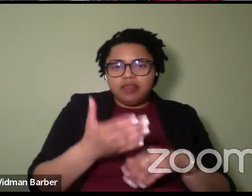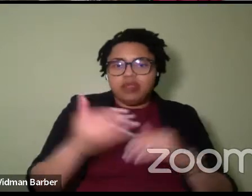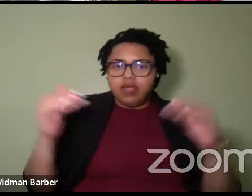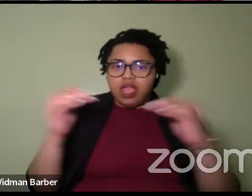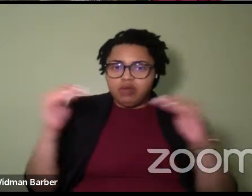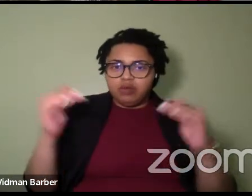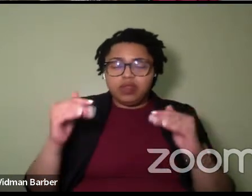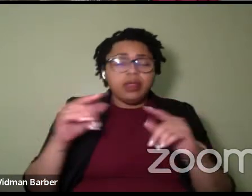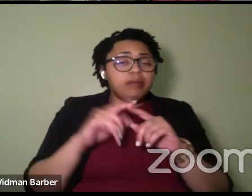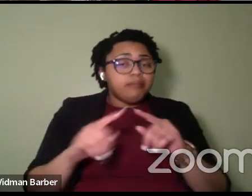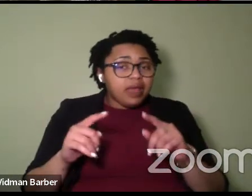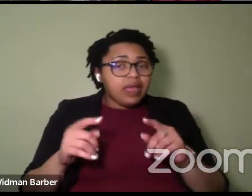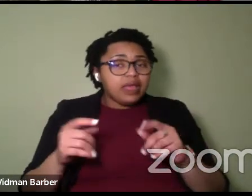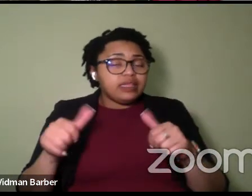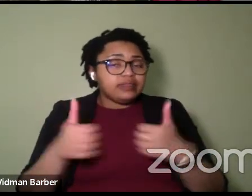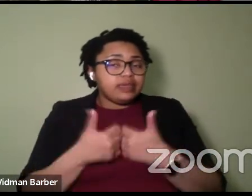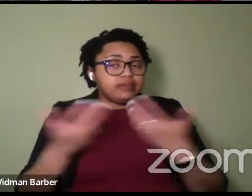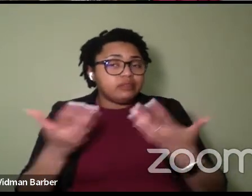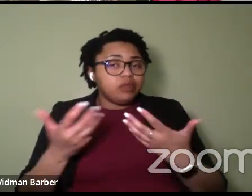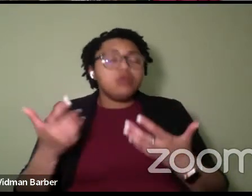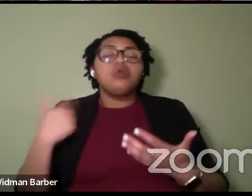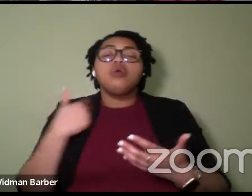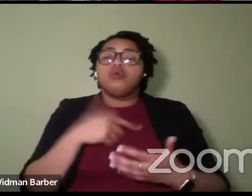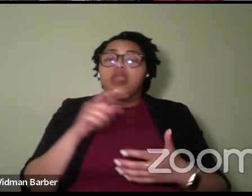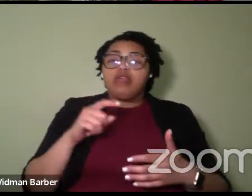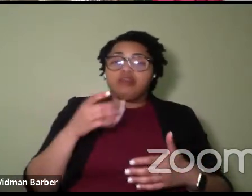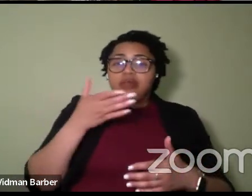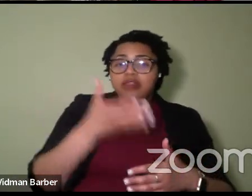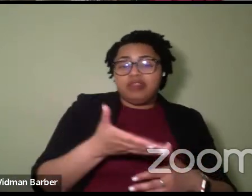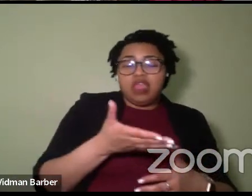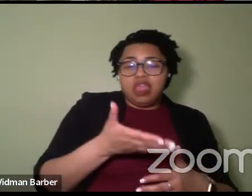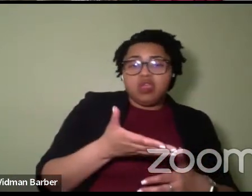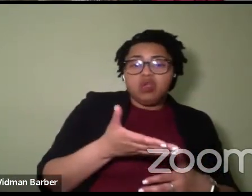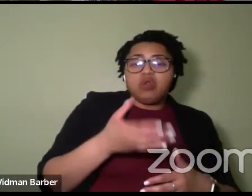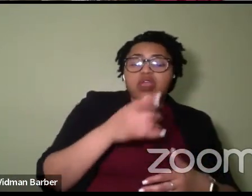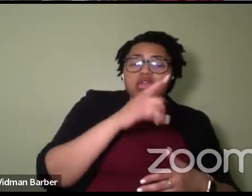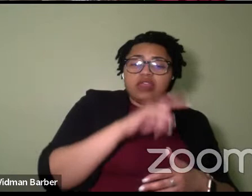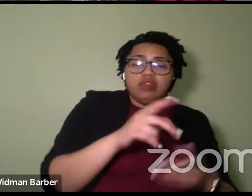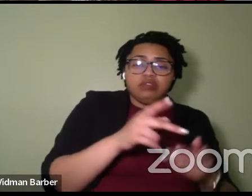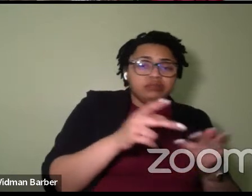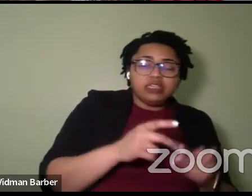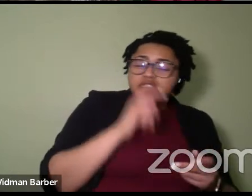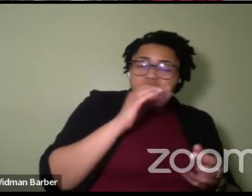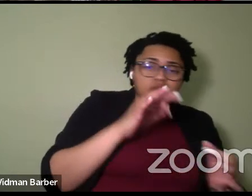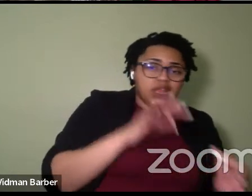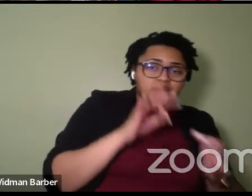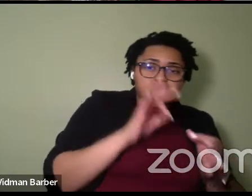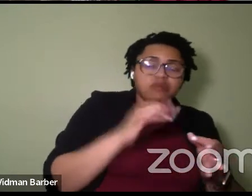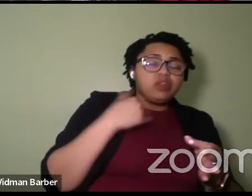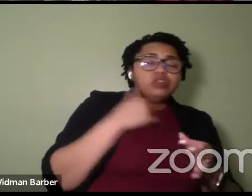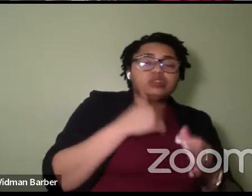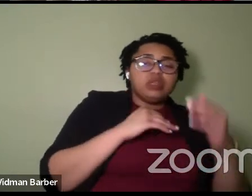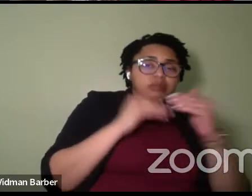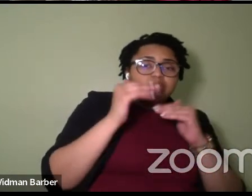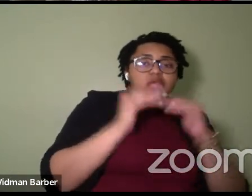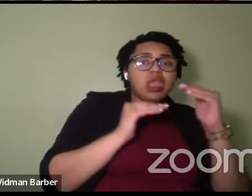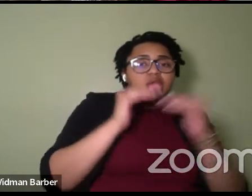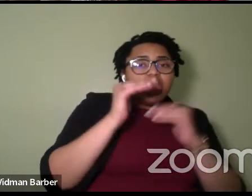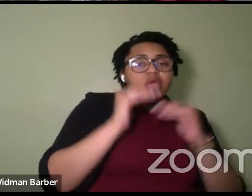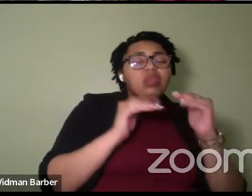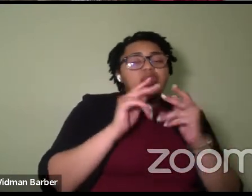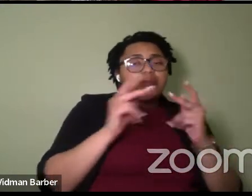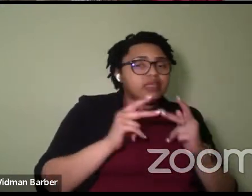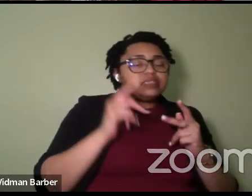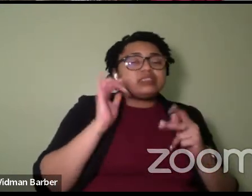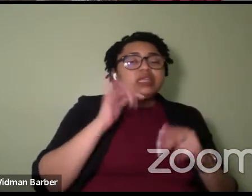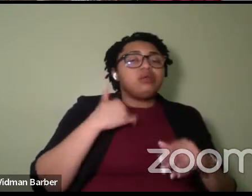have to exist in these imperfect spaces while we build the spaces that we deserve. And so that's why I stay committed to